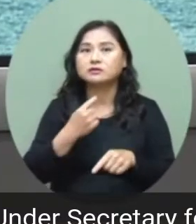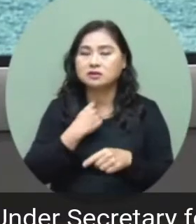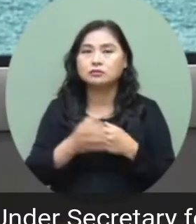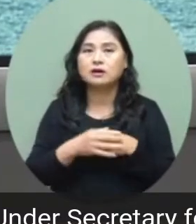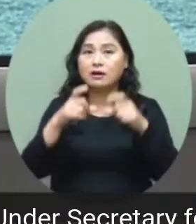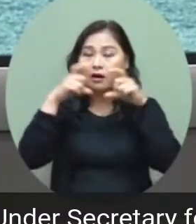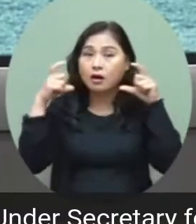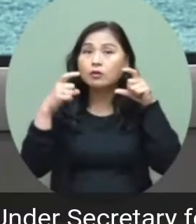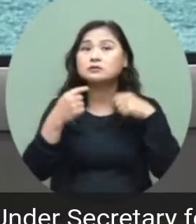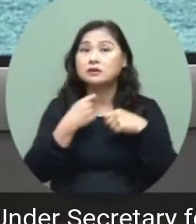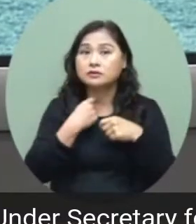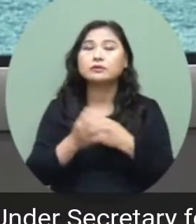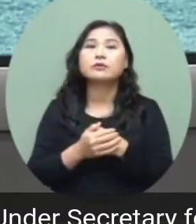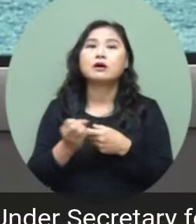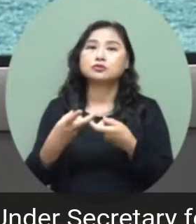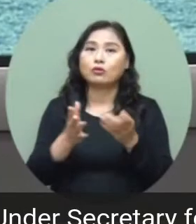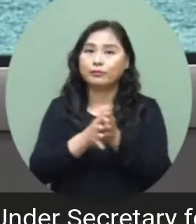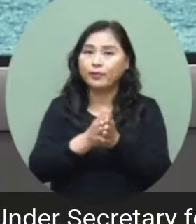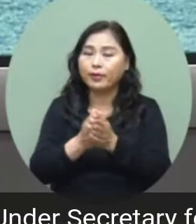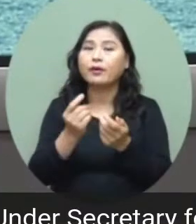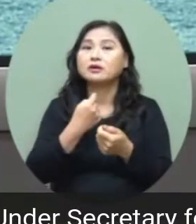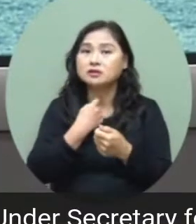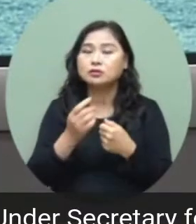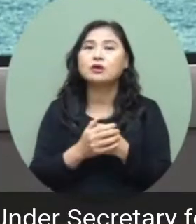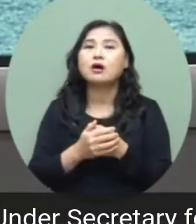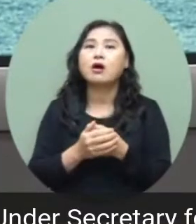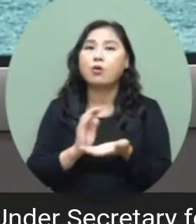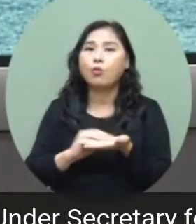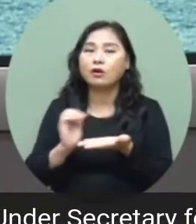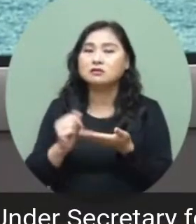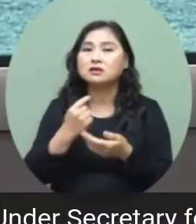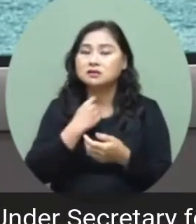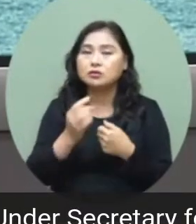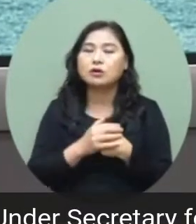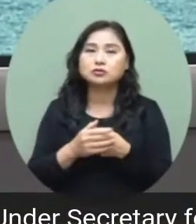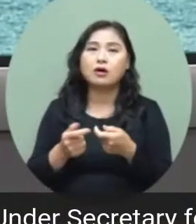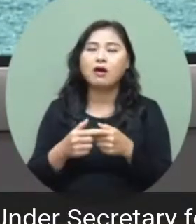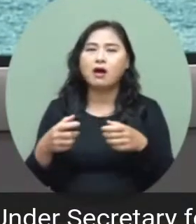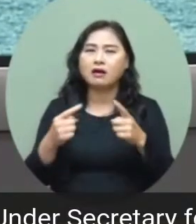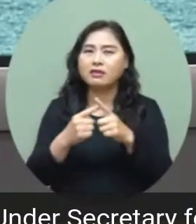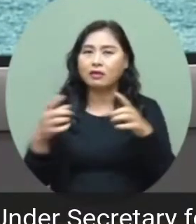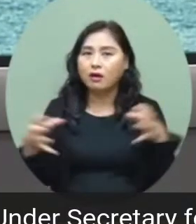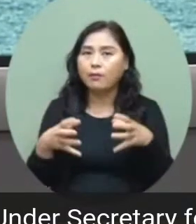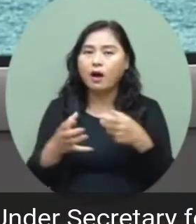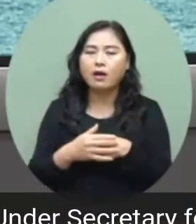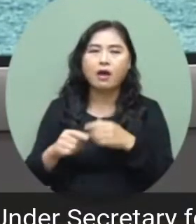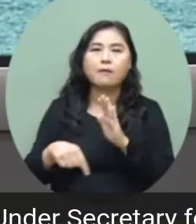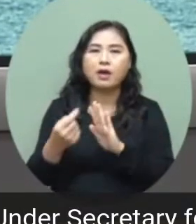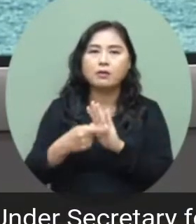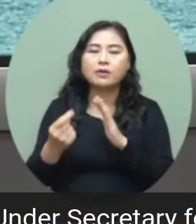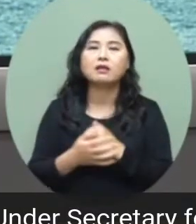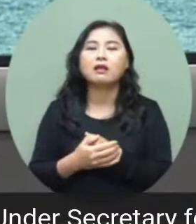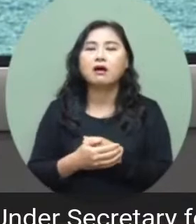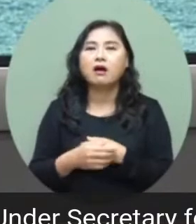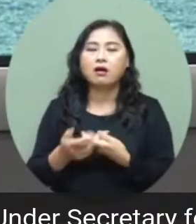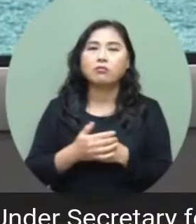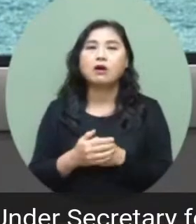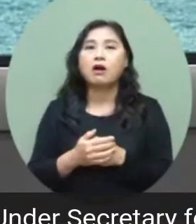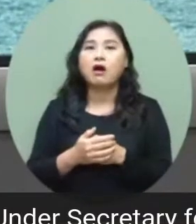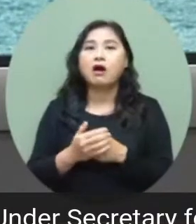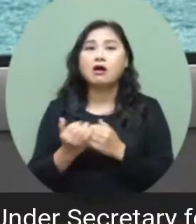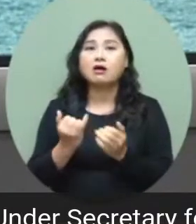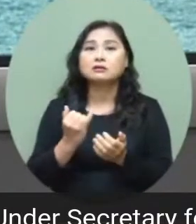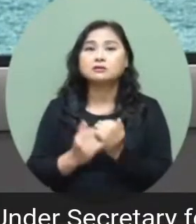measures. Keep your masks on, keep your hands clean, avoid crowds. so that we